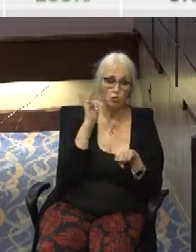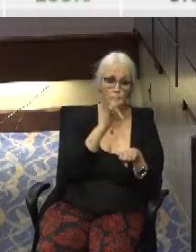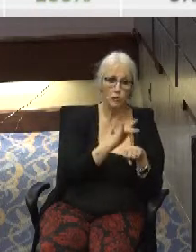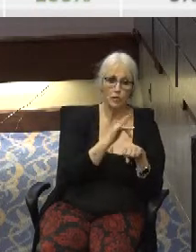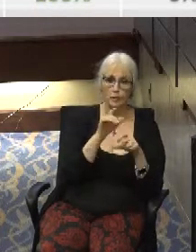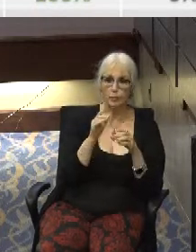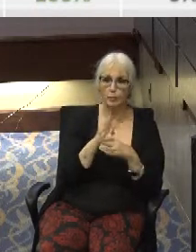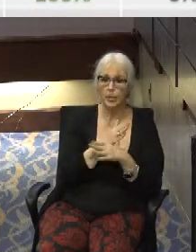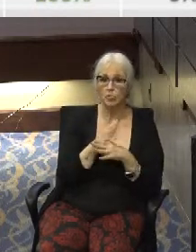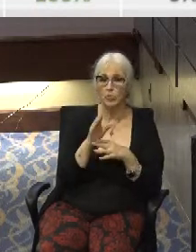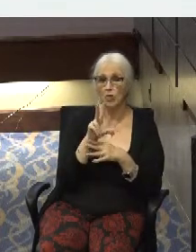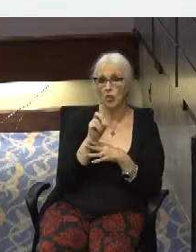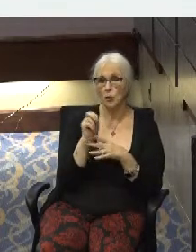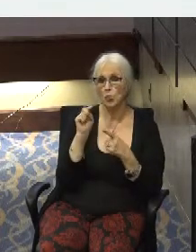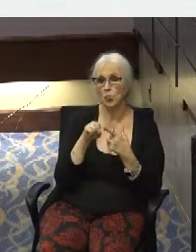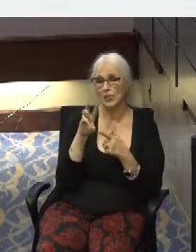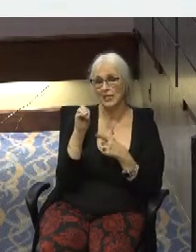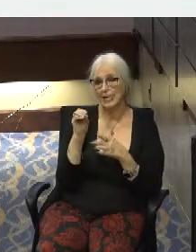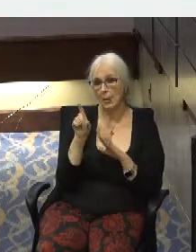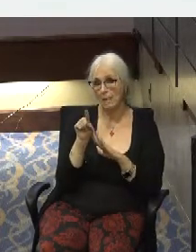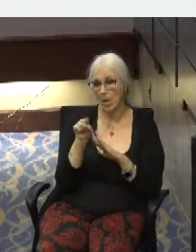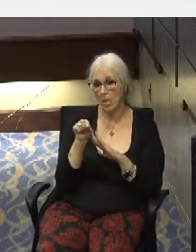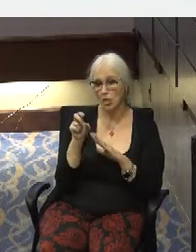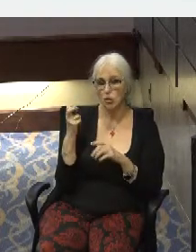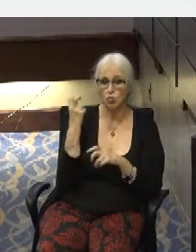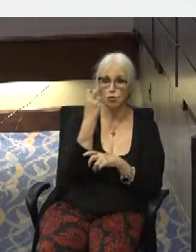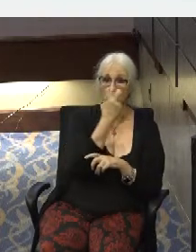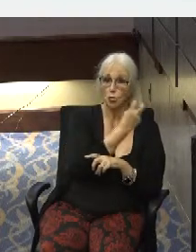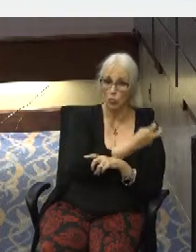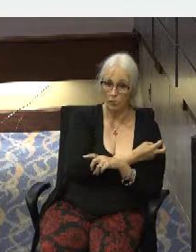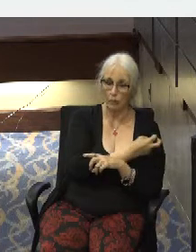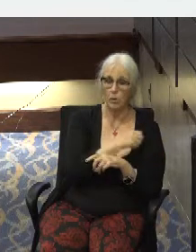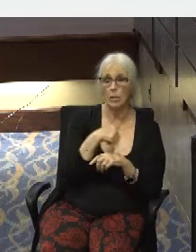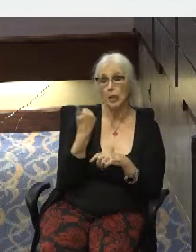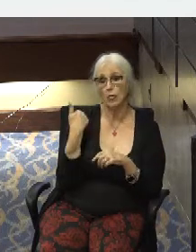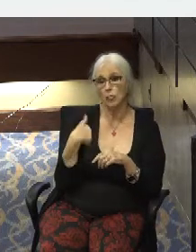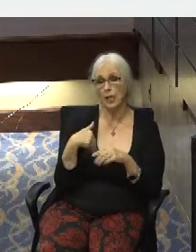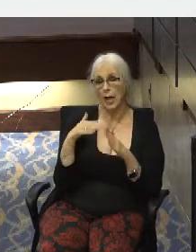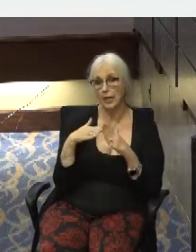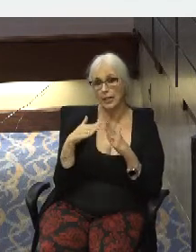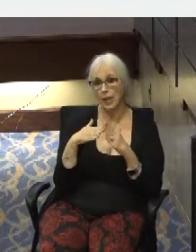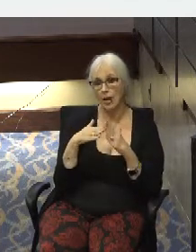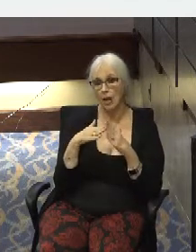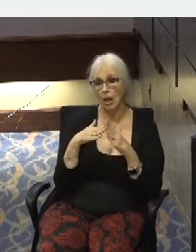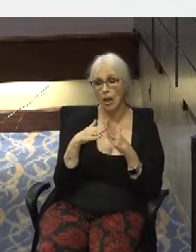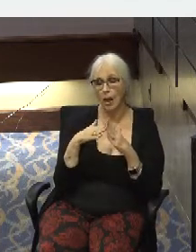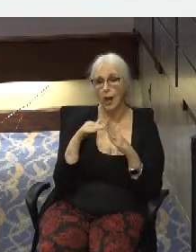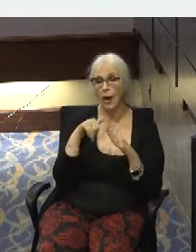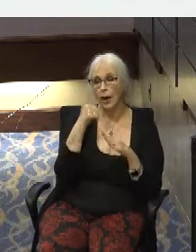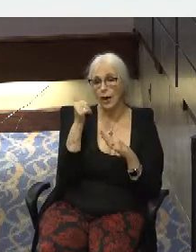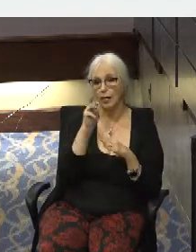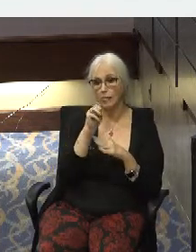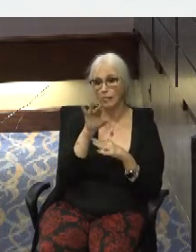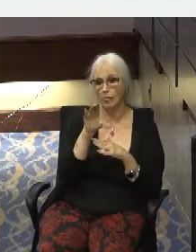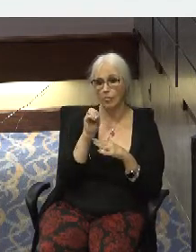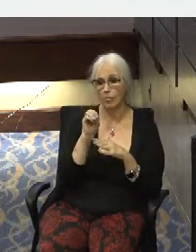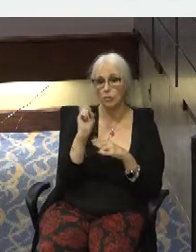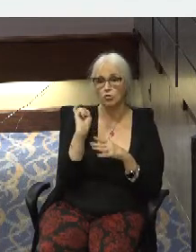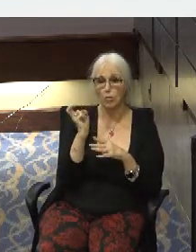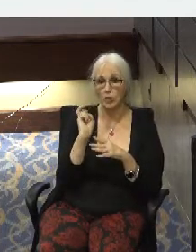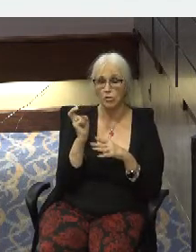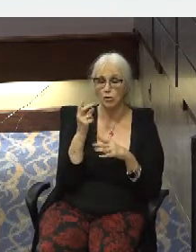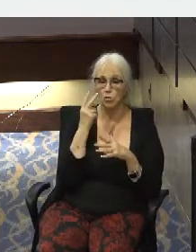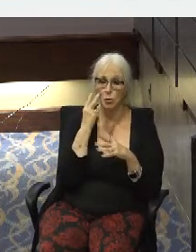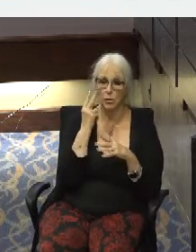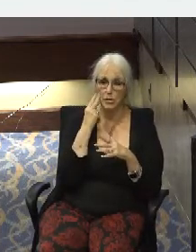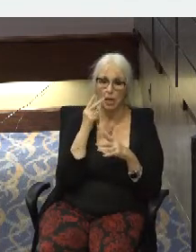30 and 60 minutes. And then again, on the other side of town, with the addition of the other microtransit service area, we're seeing